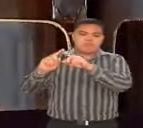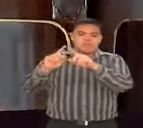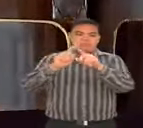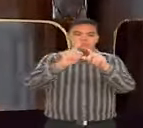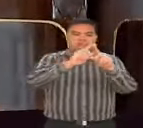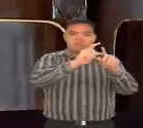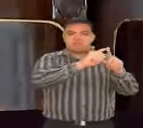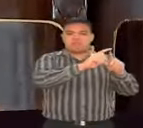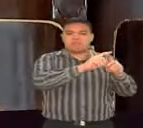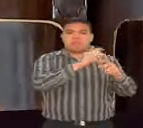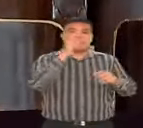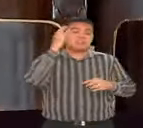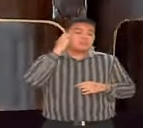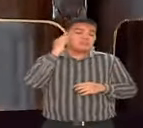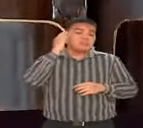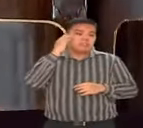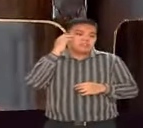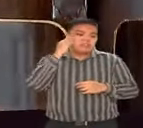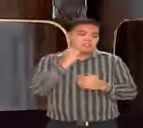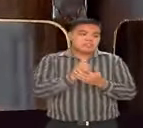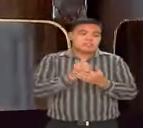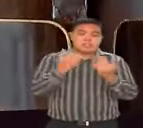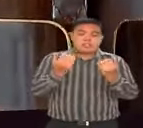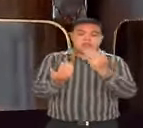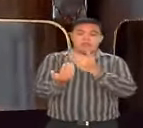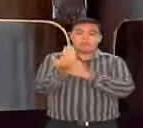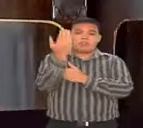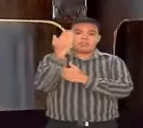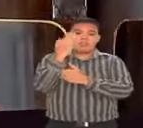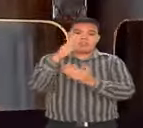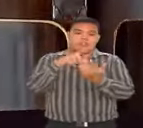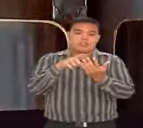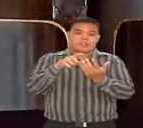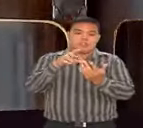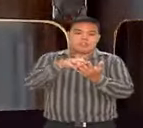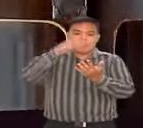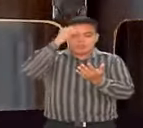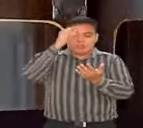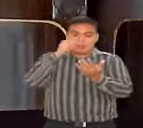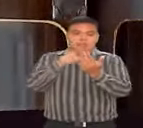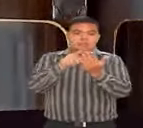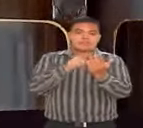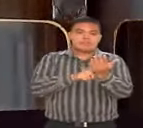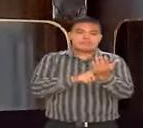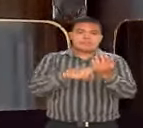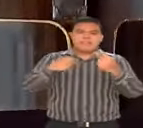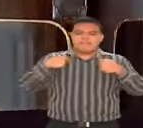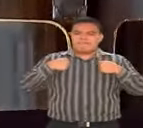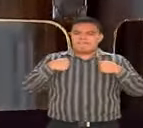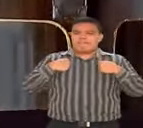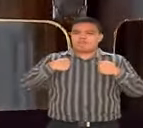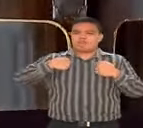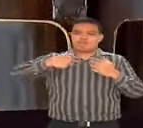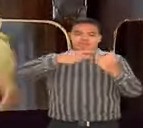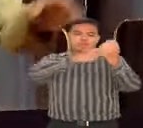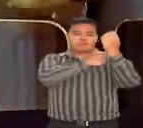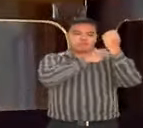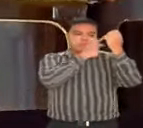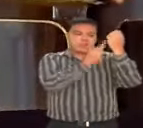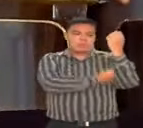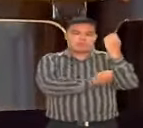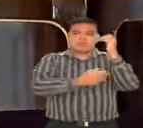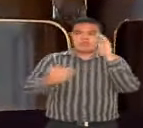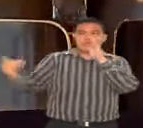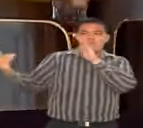devil, Satan, our adversary. This morning we learn in the message that we have a powerful adversary. That's